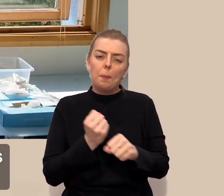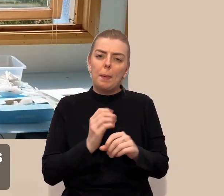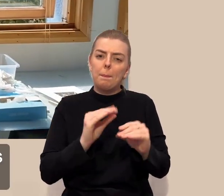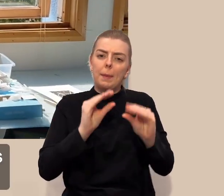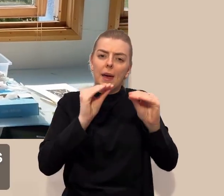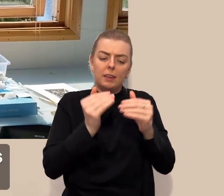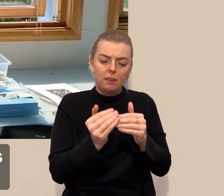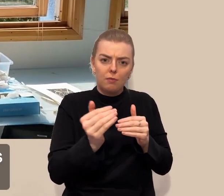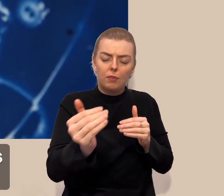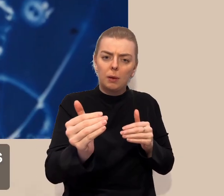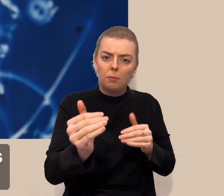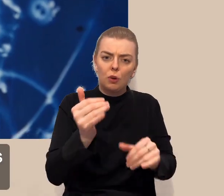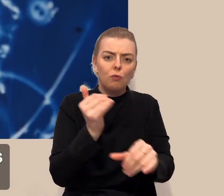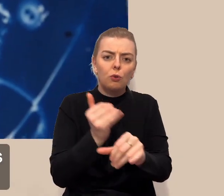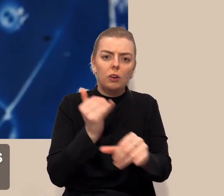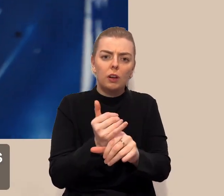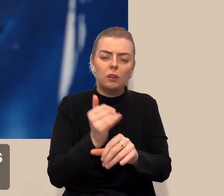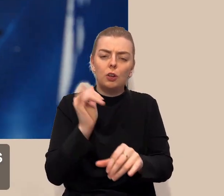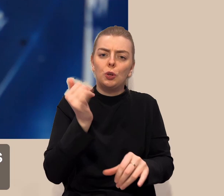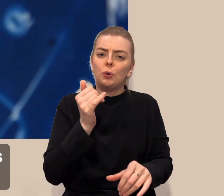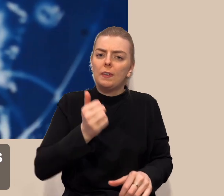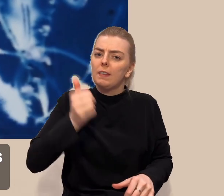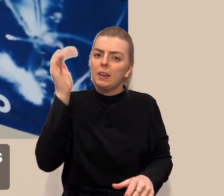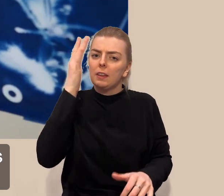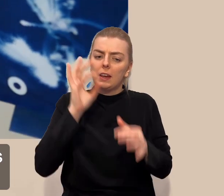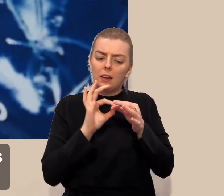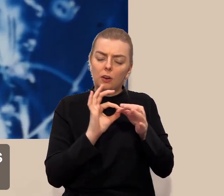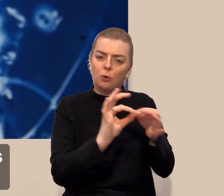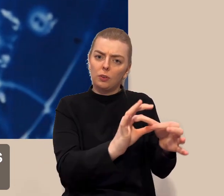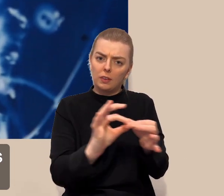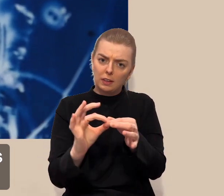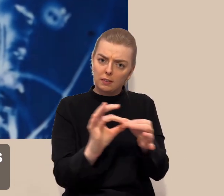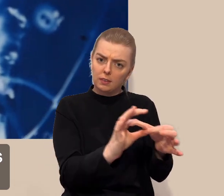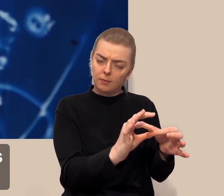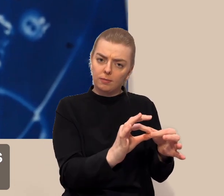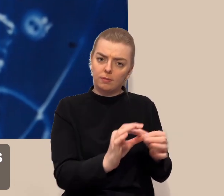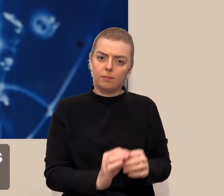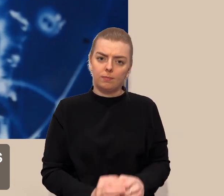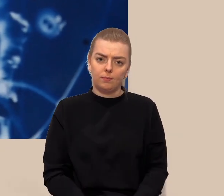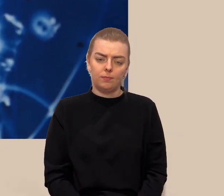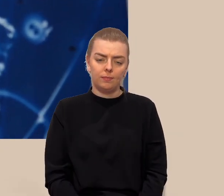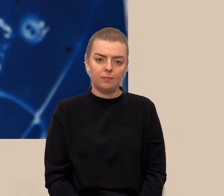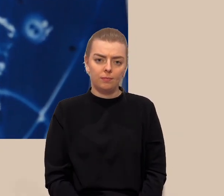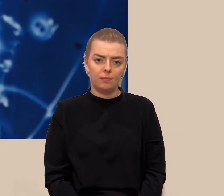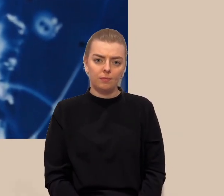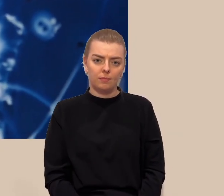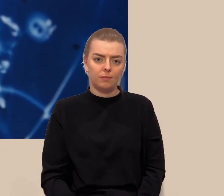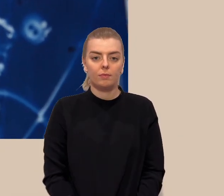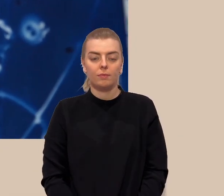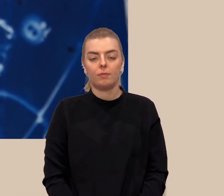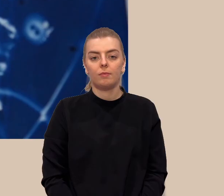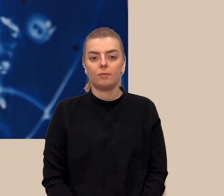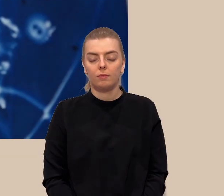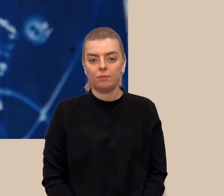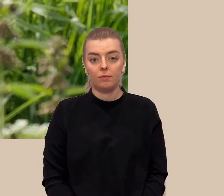So it's important to have that kind of context as we think about how to work better moving